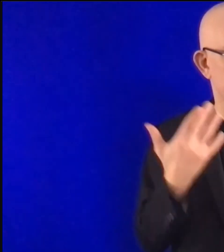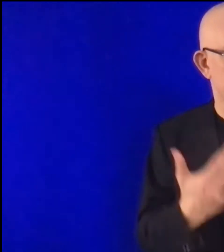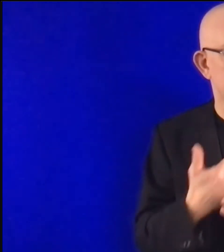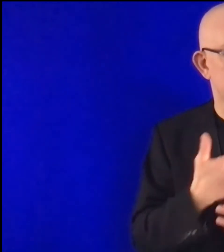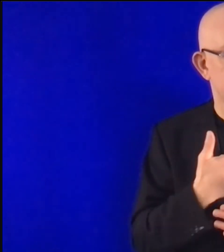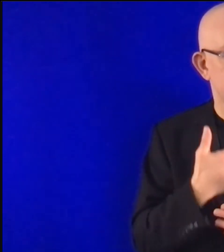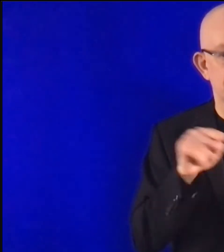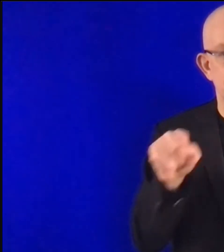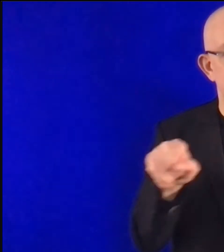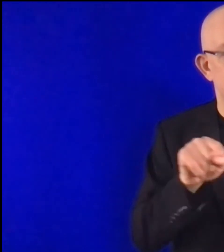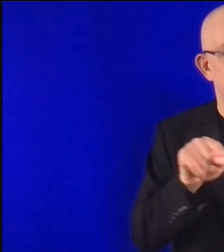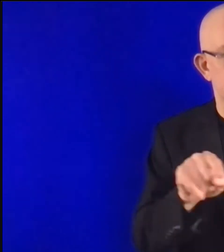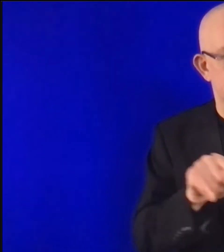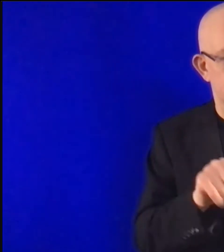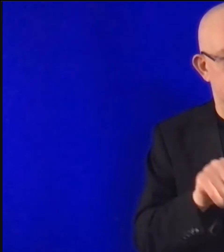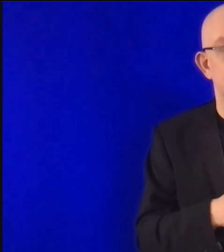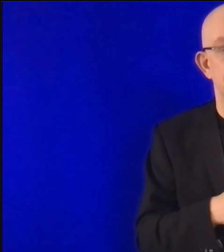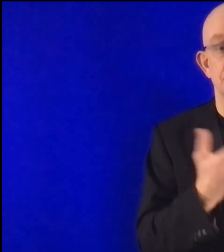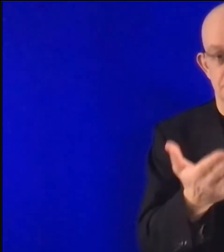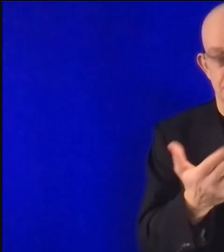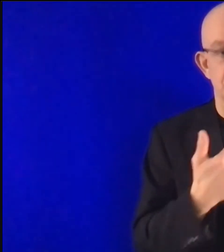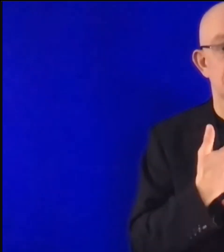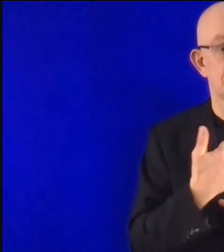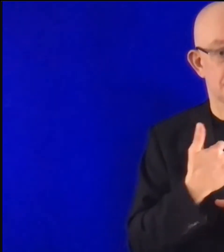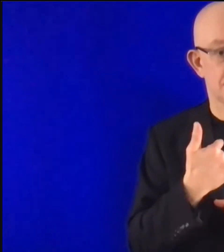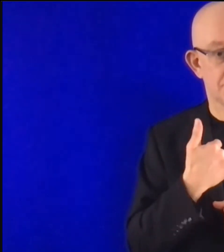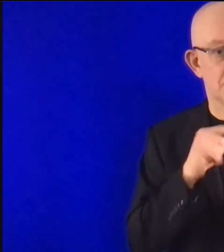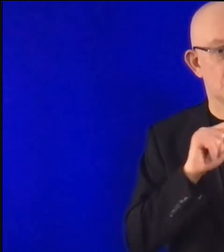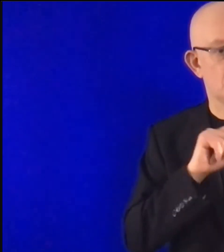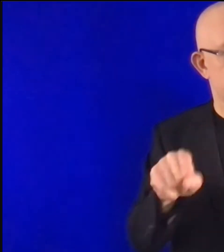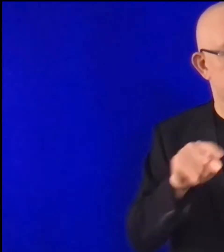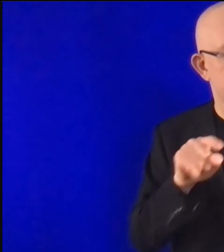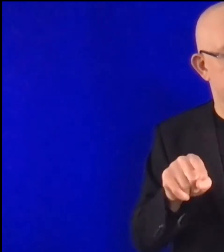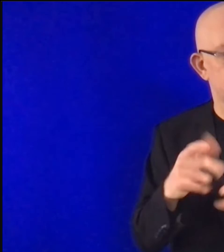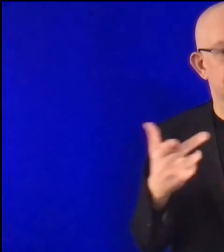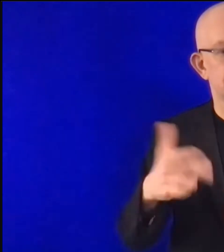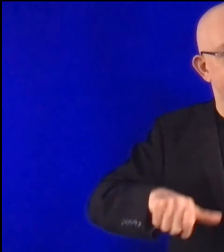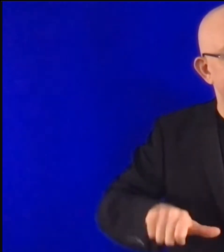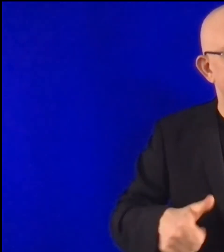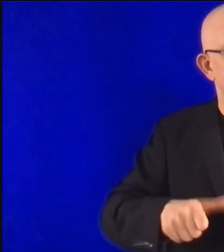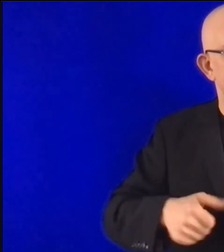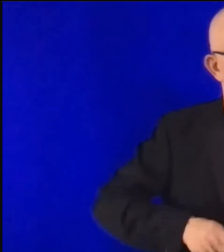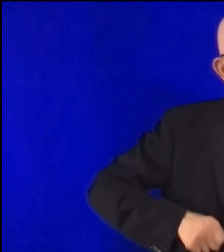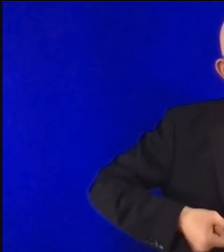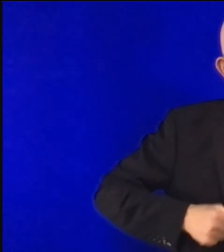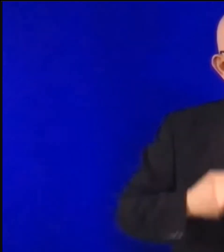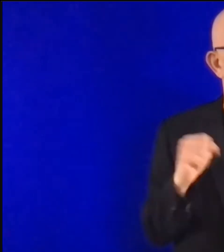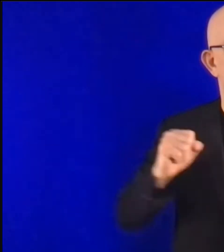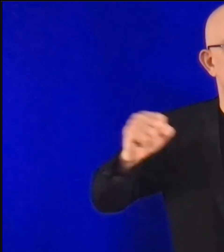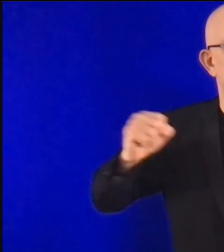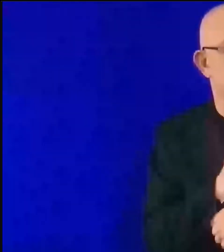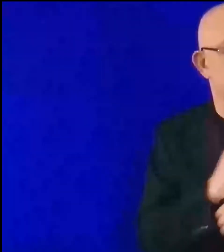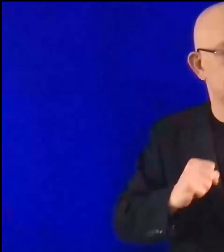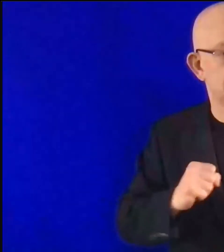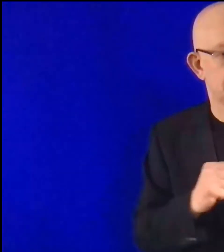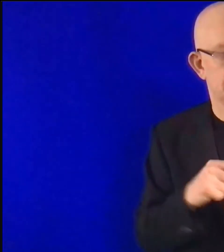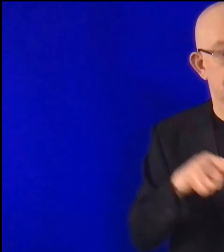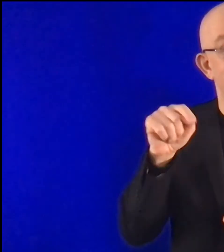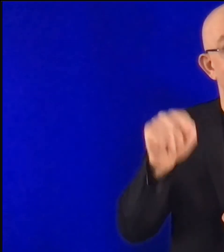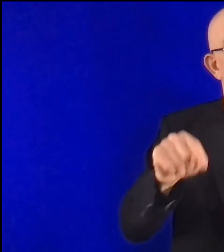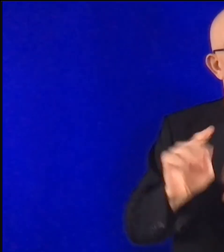until my NGO assigns a female therapist for me. And being a woman, I